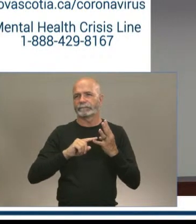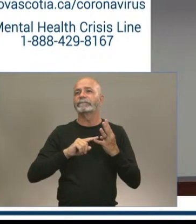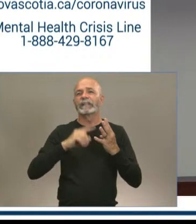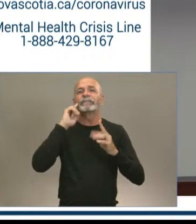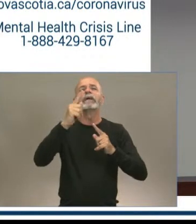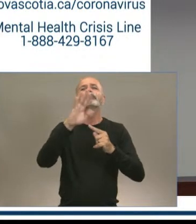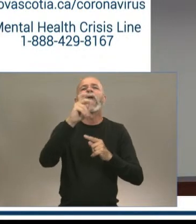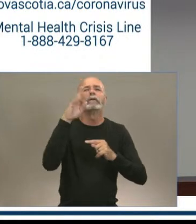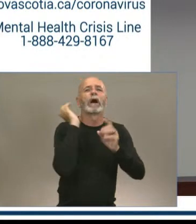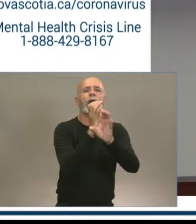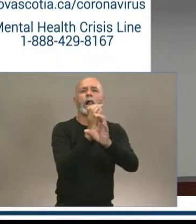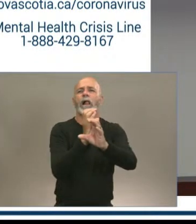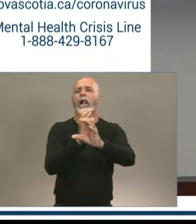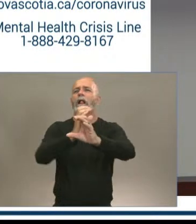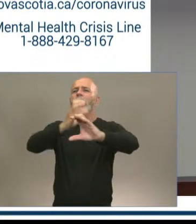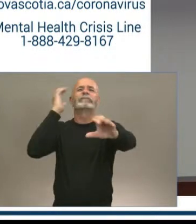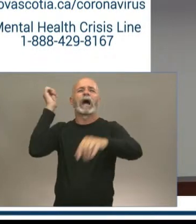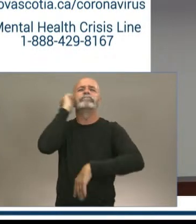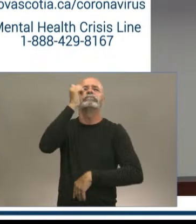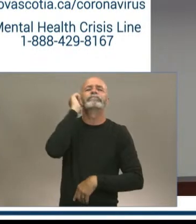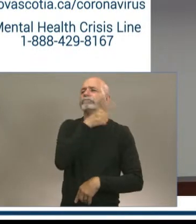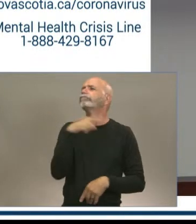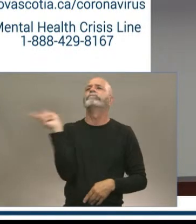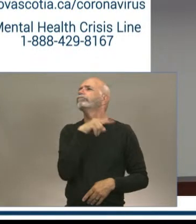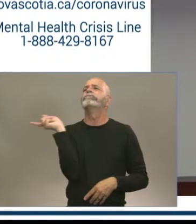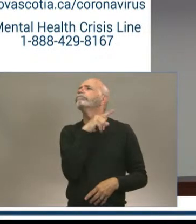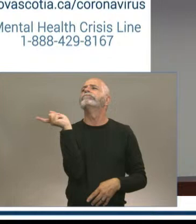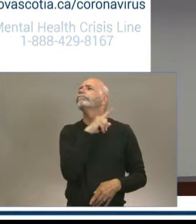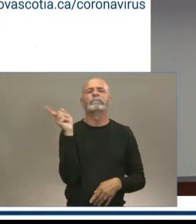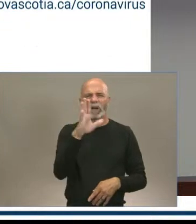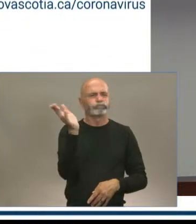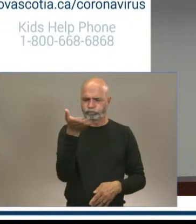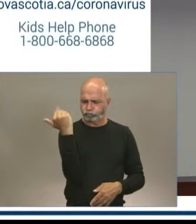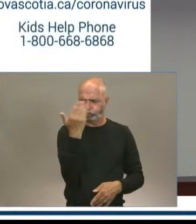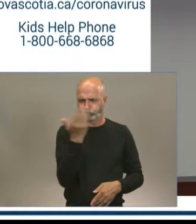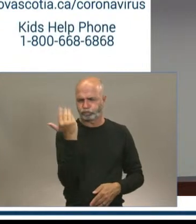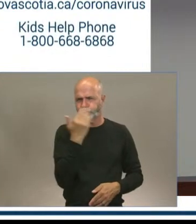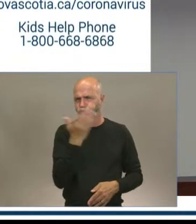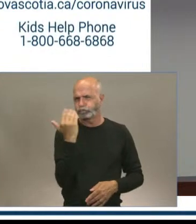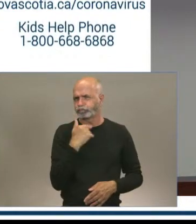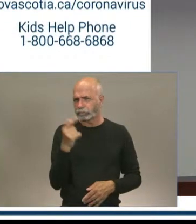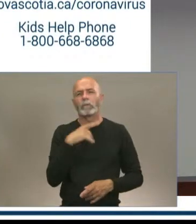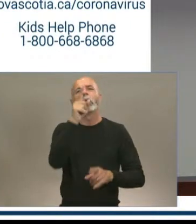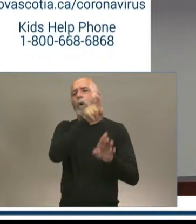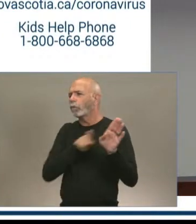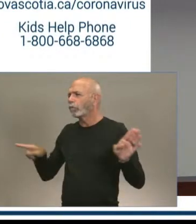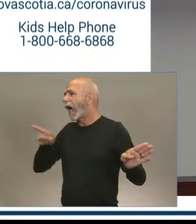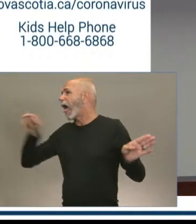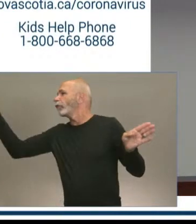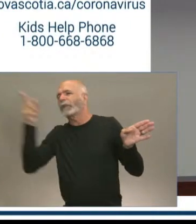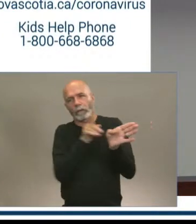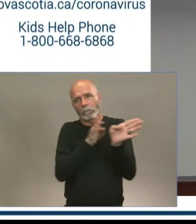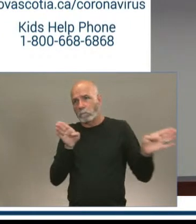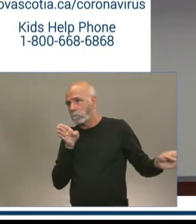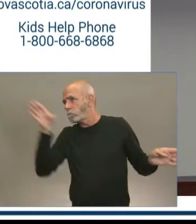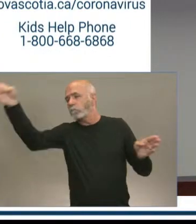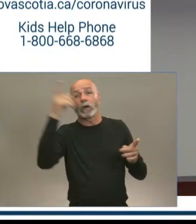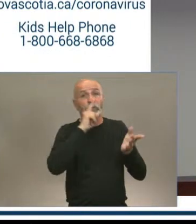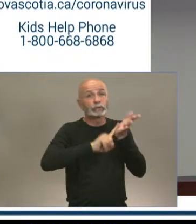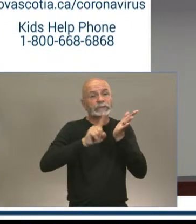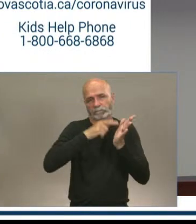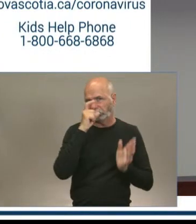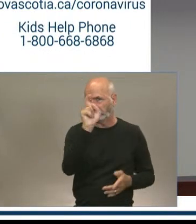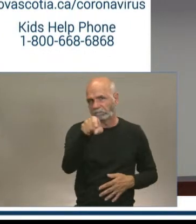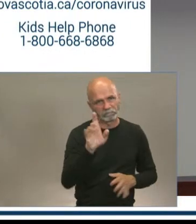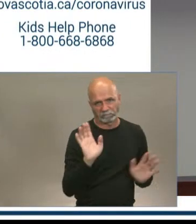if not daily basis for work, etc., what we call the commuters. They have a fast-track stream, and they won't be checked. Anybody else has to go